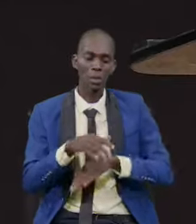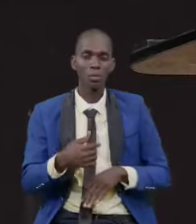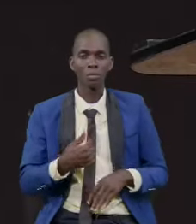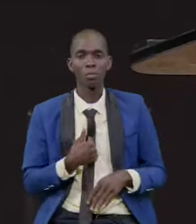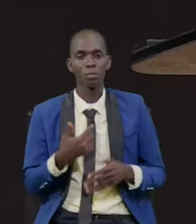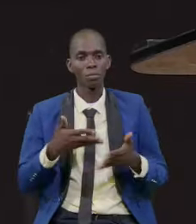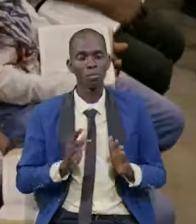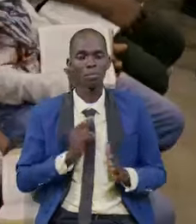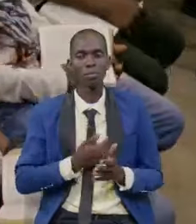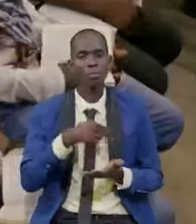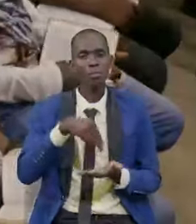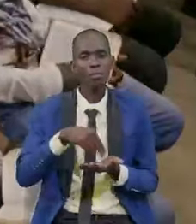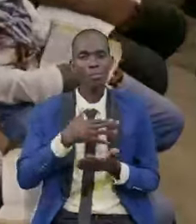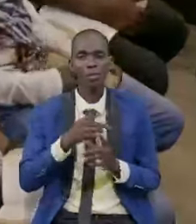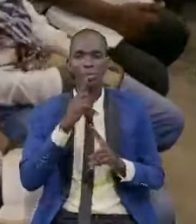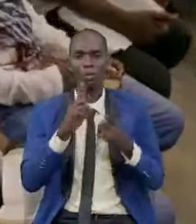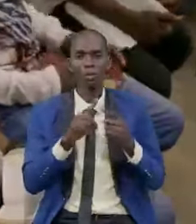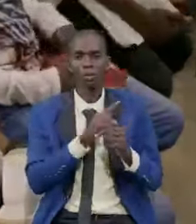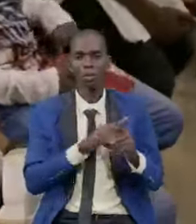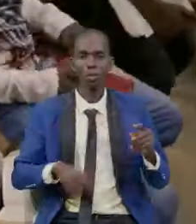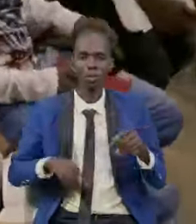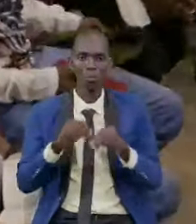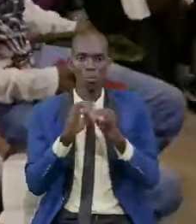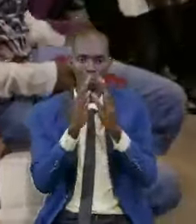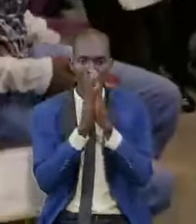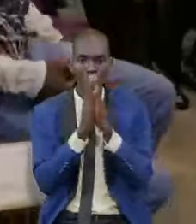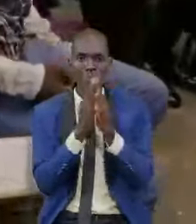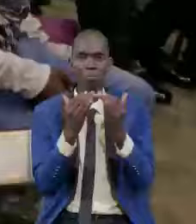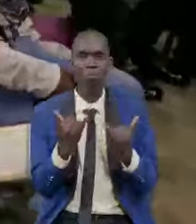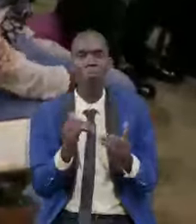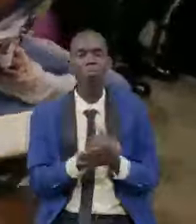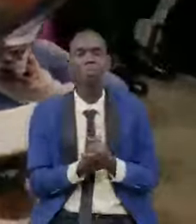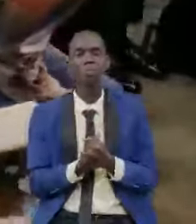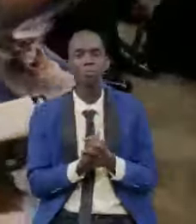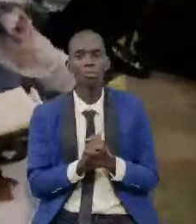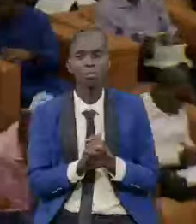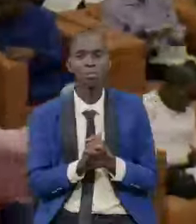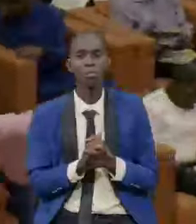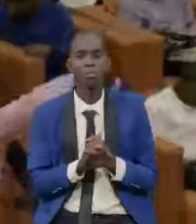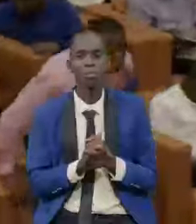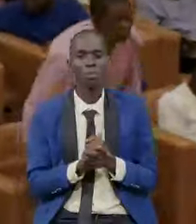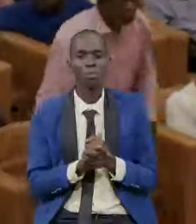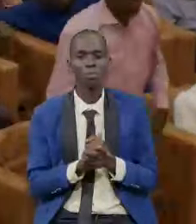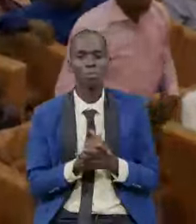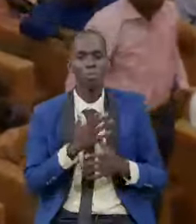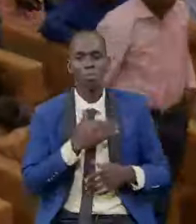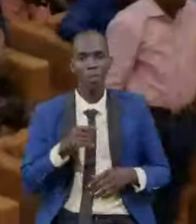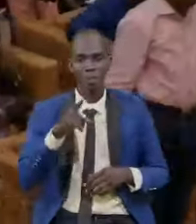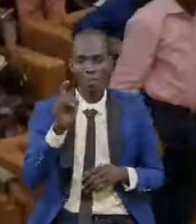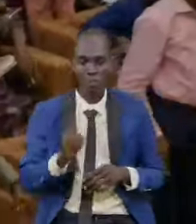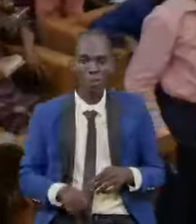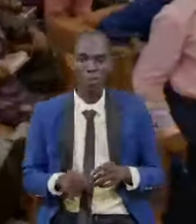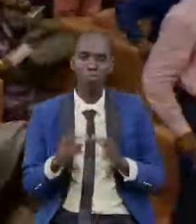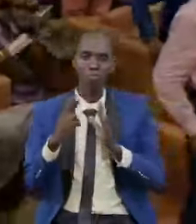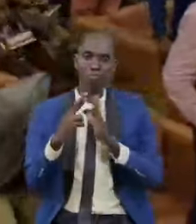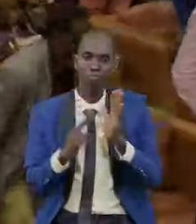Let's rise up and talk to the Lord in prayer. And you report yourself to